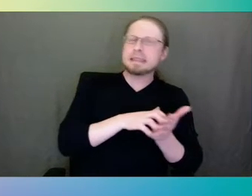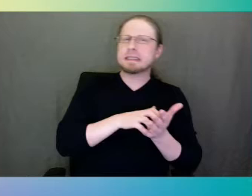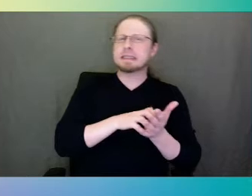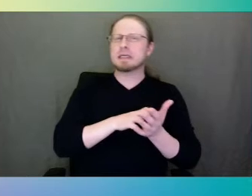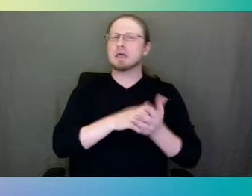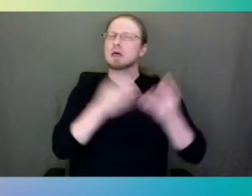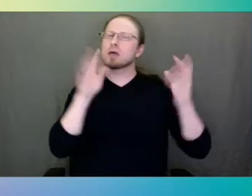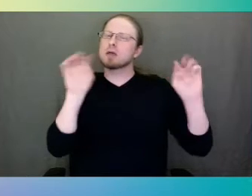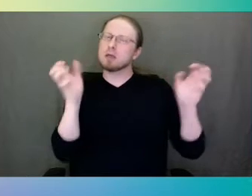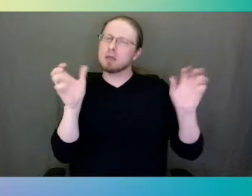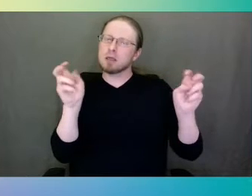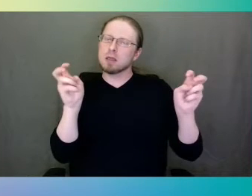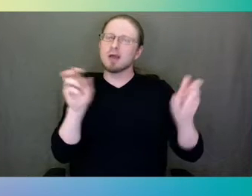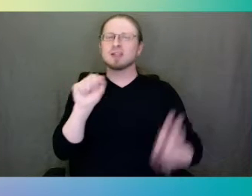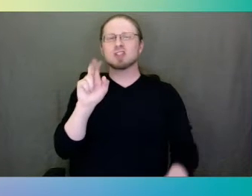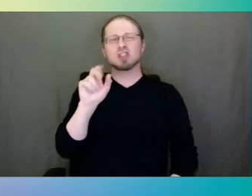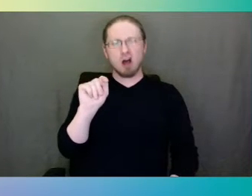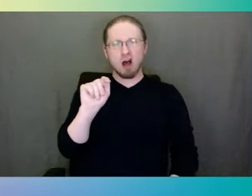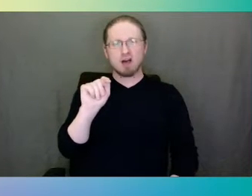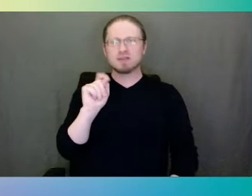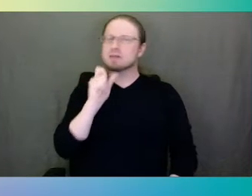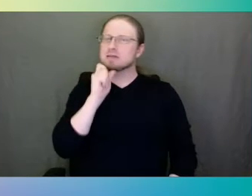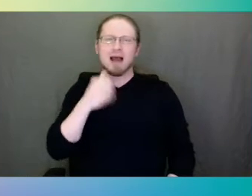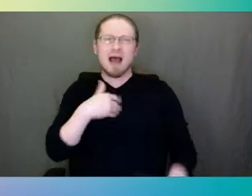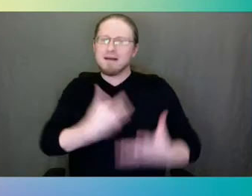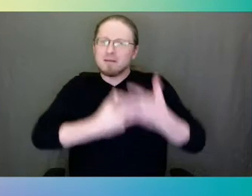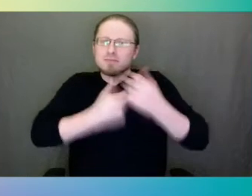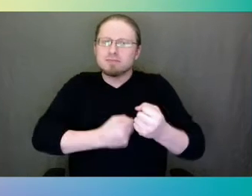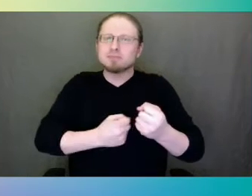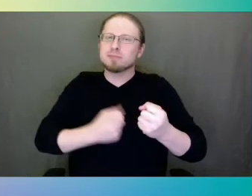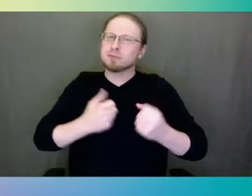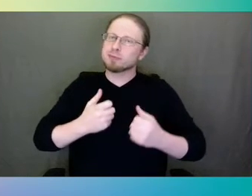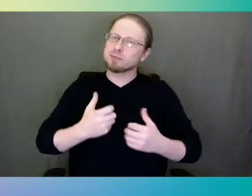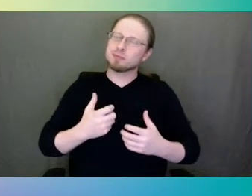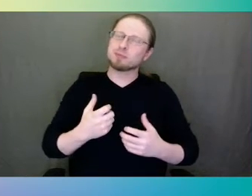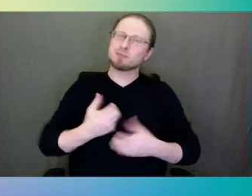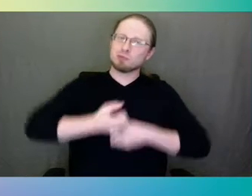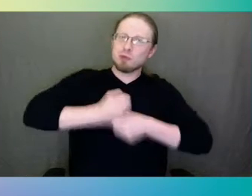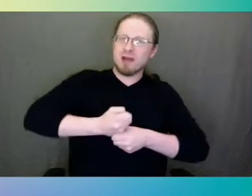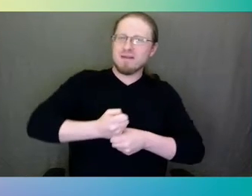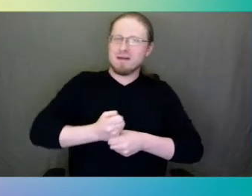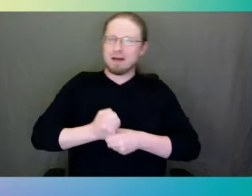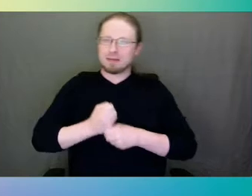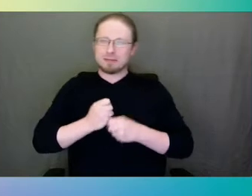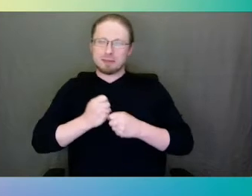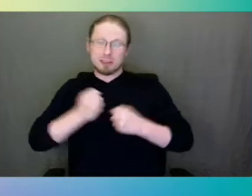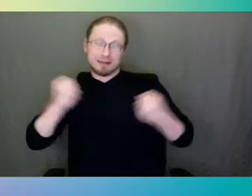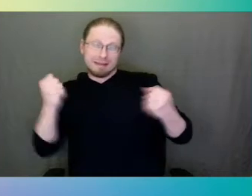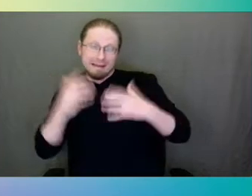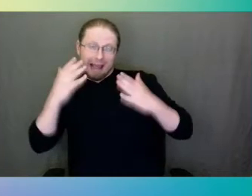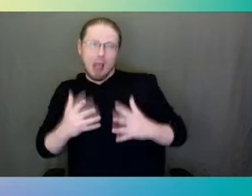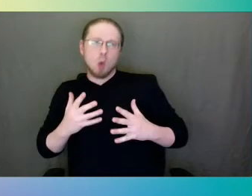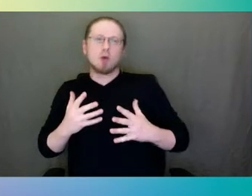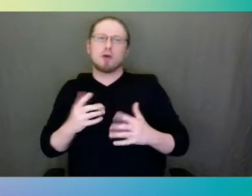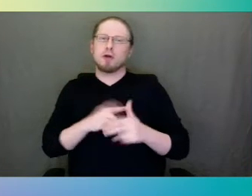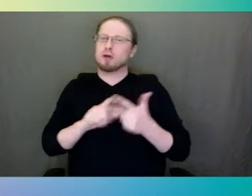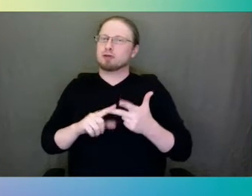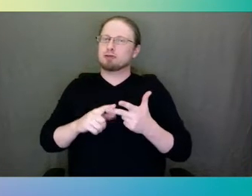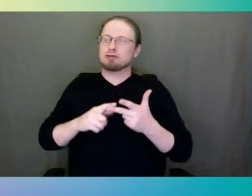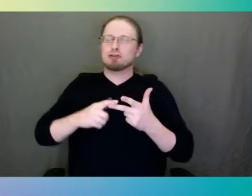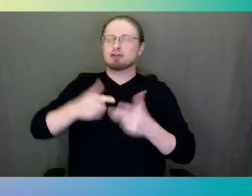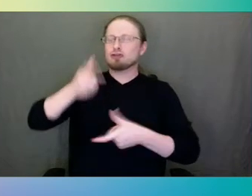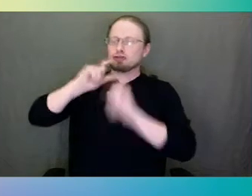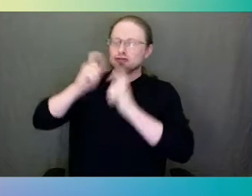of courage, cannot put up with hard work. Coward. One who drinks too much, has too much